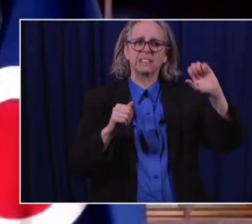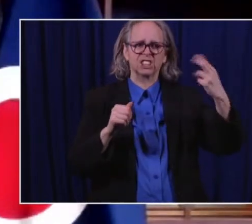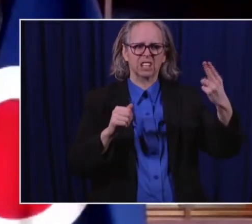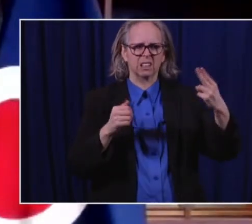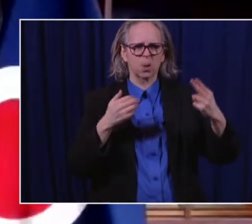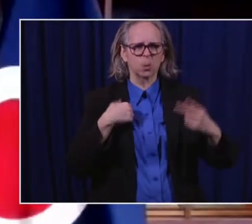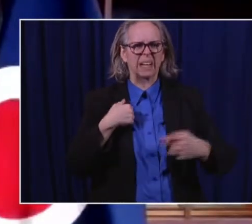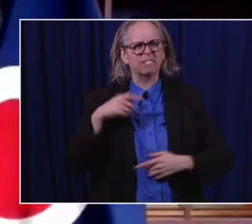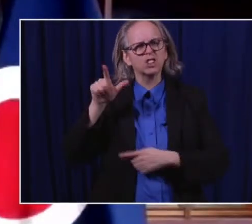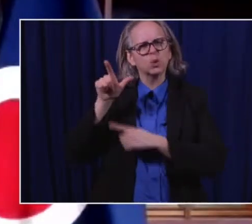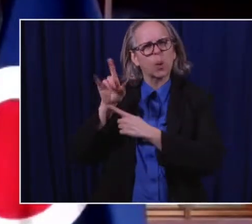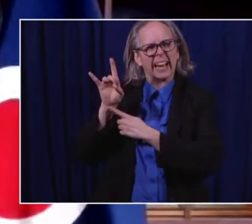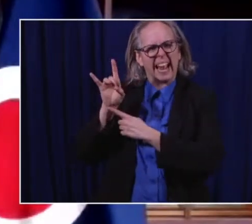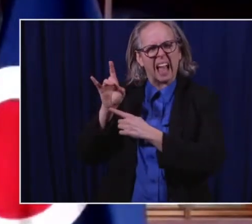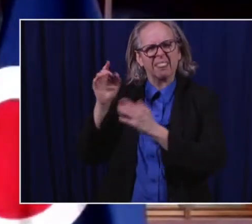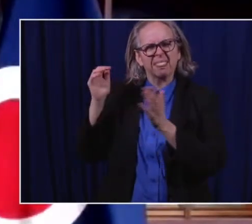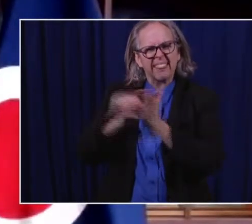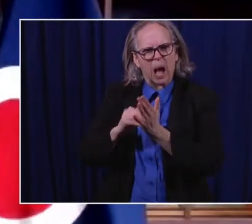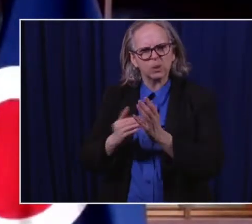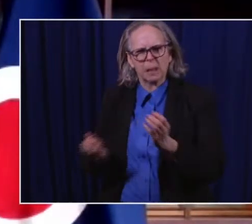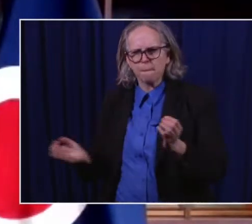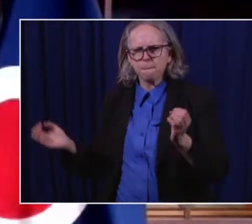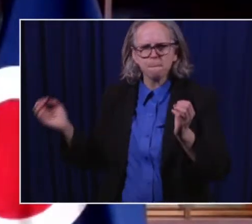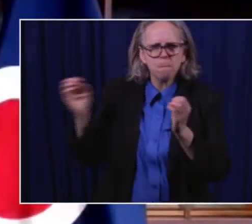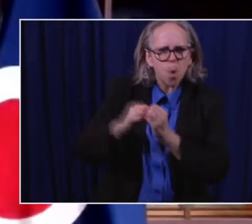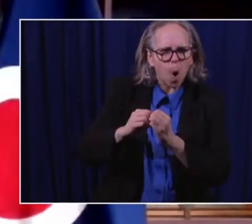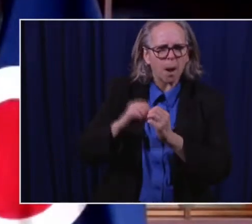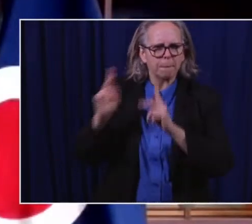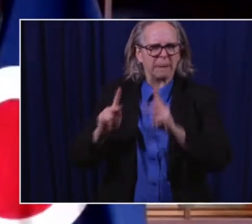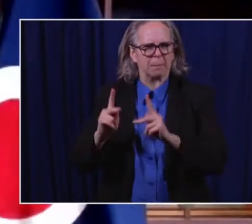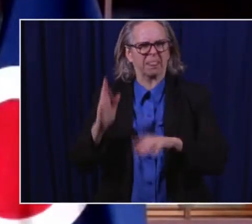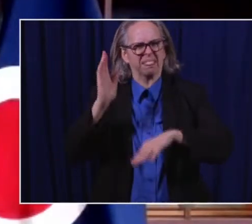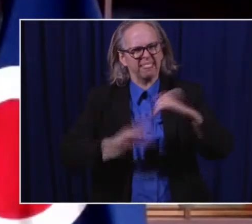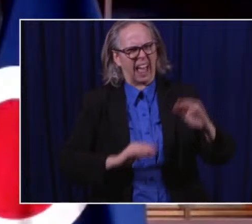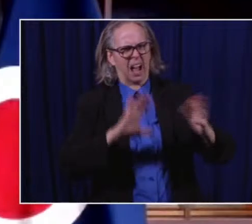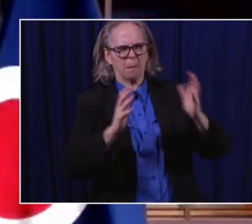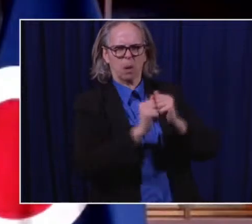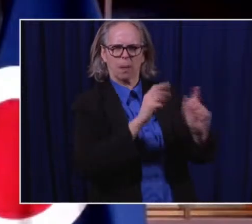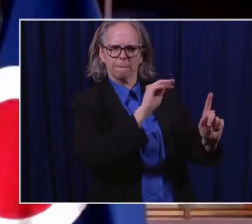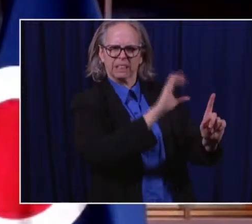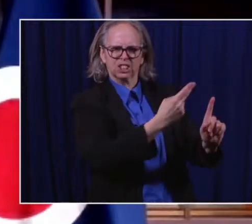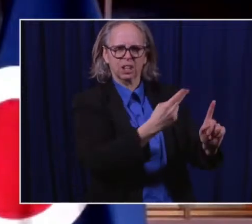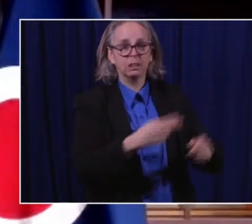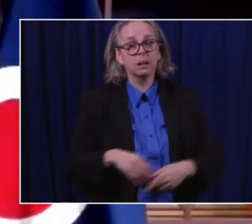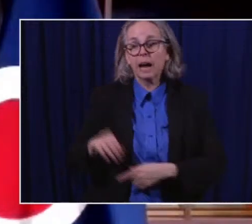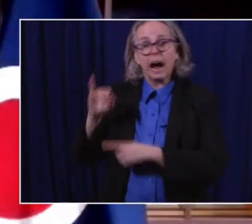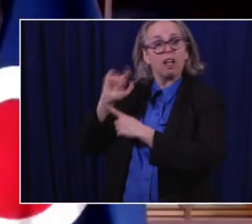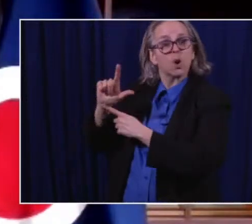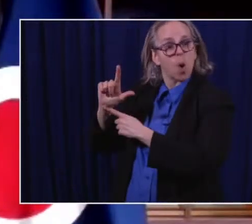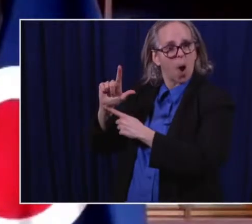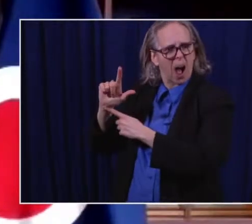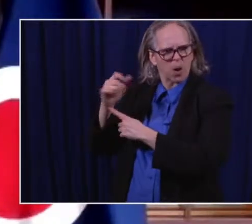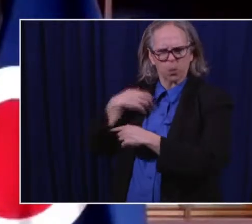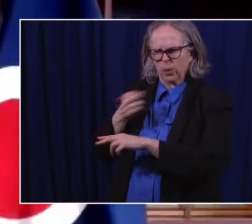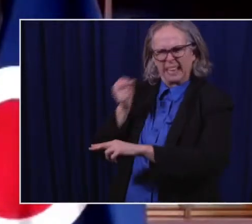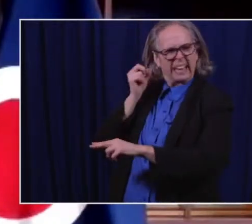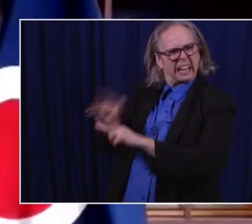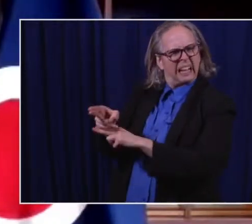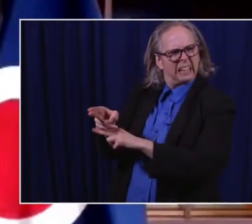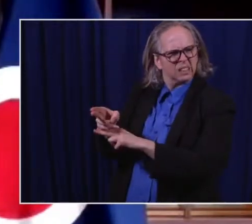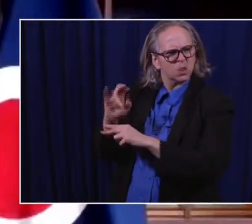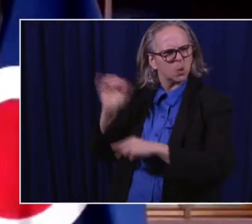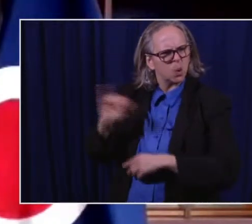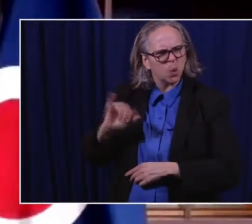people than Illinois, which has a larger population. But that doesn't mean we're satisfied with it. We you know, I think every state shares that same